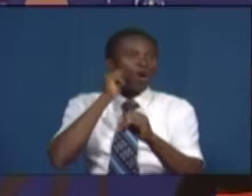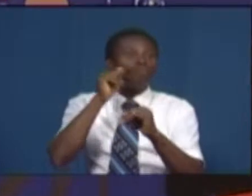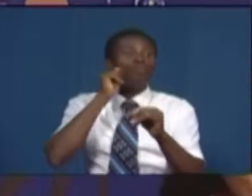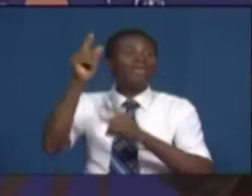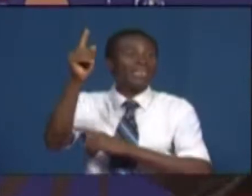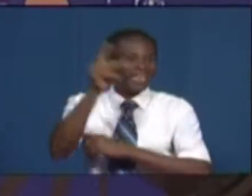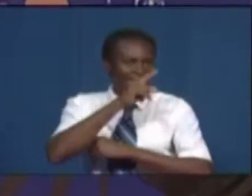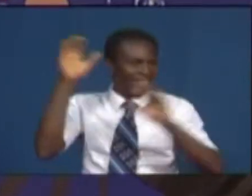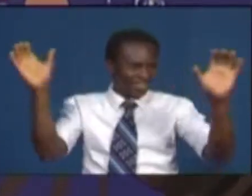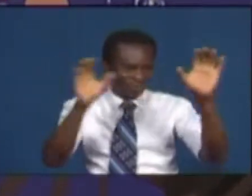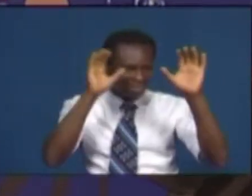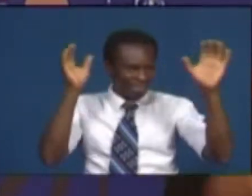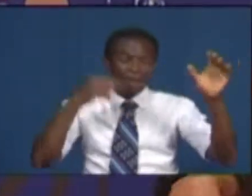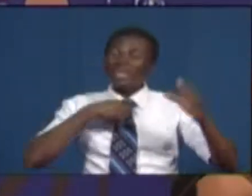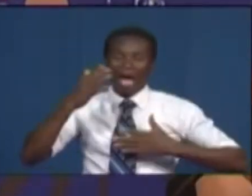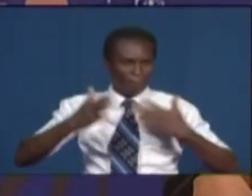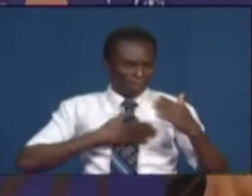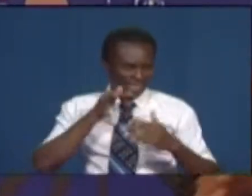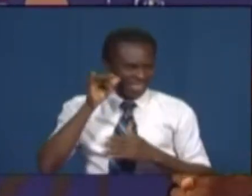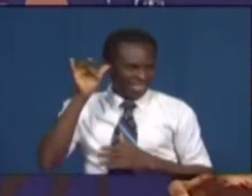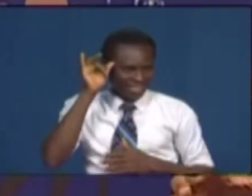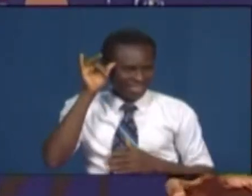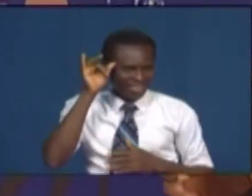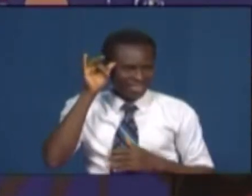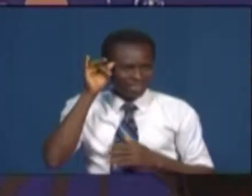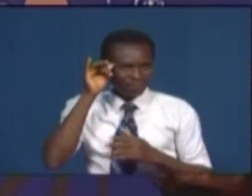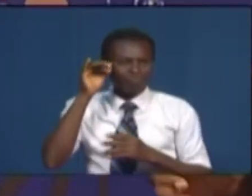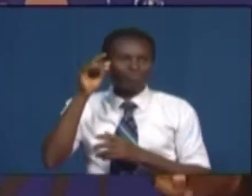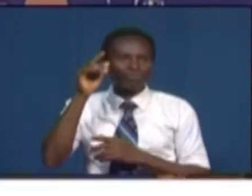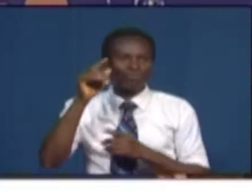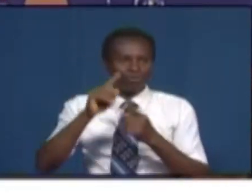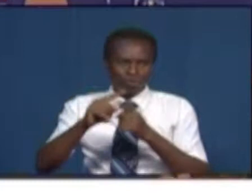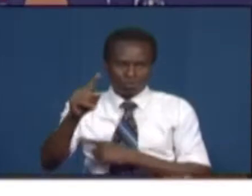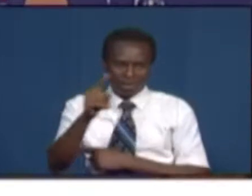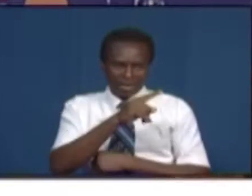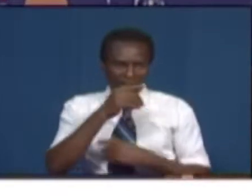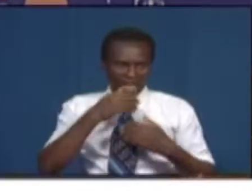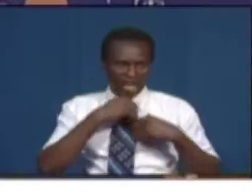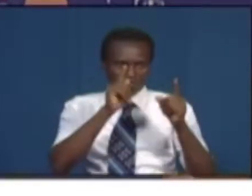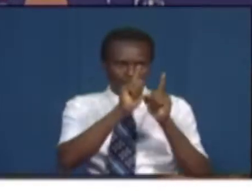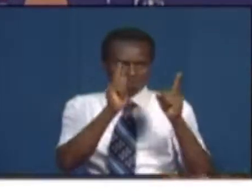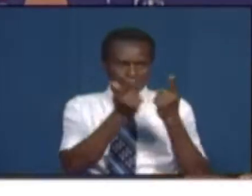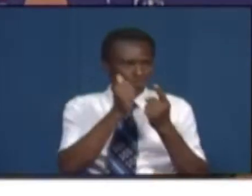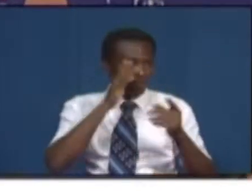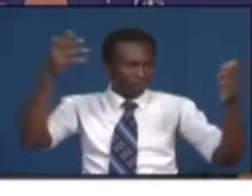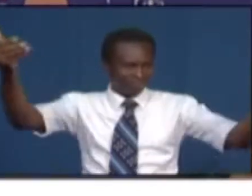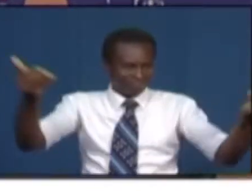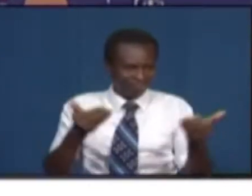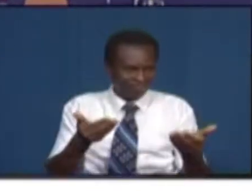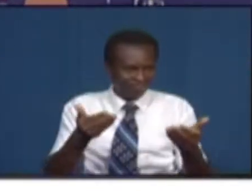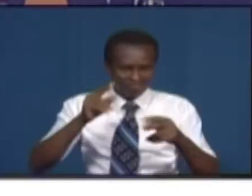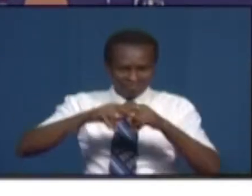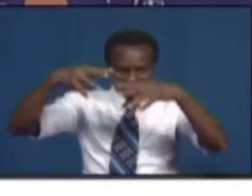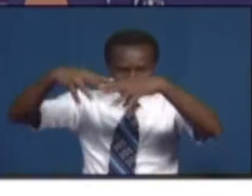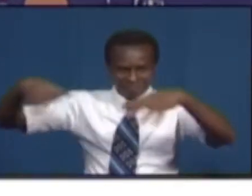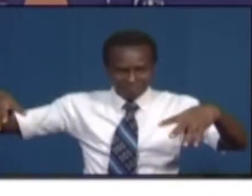mood. I'm very excited. We have a bunch of powerful female panelists here, and